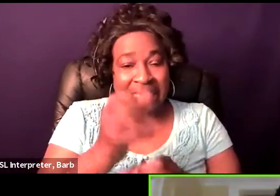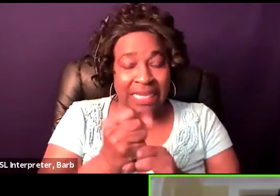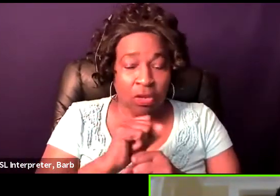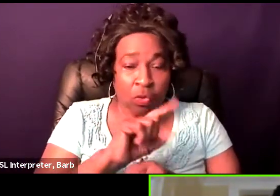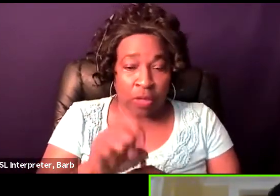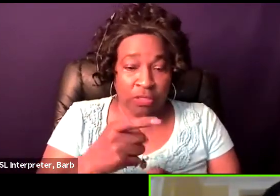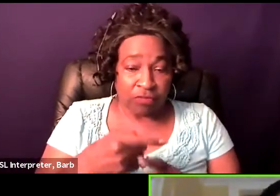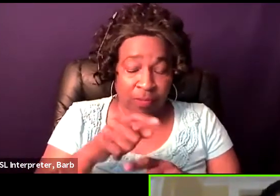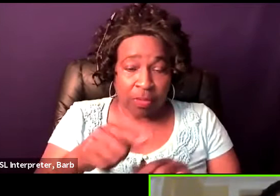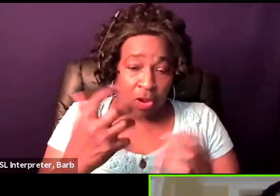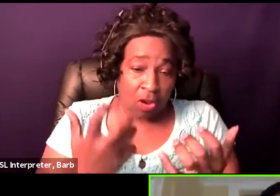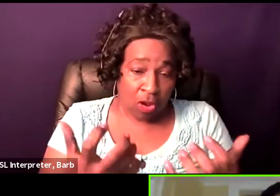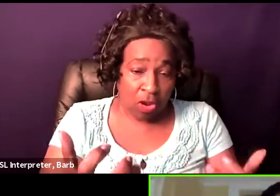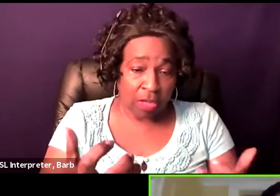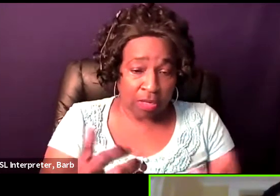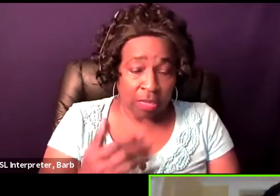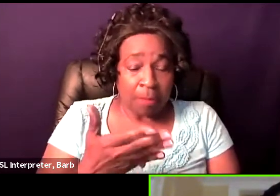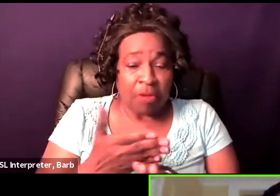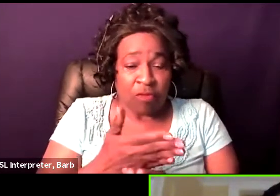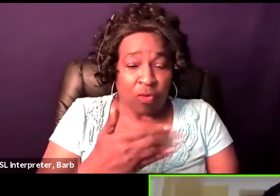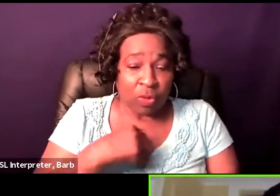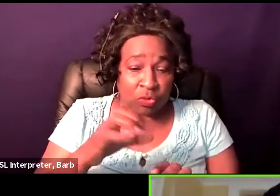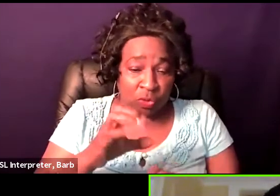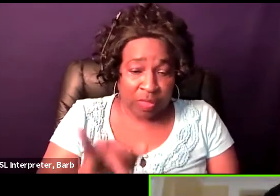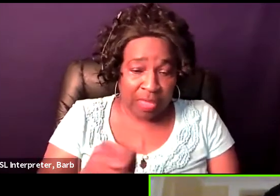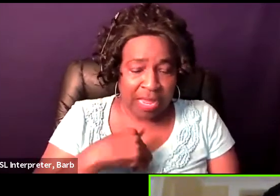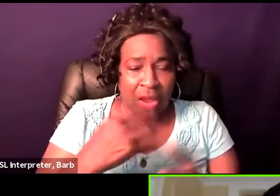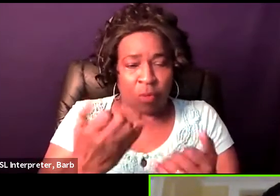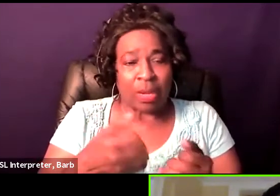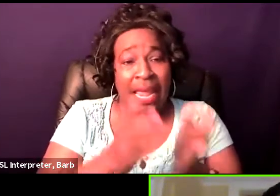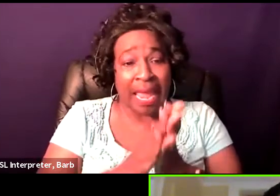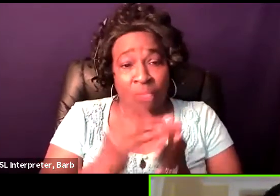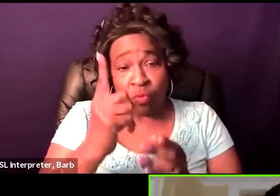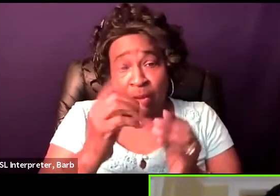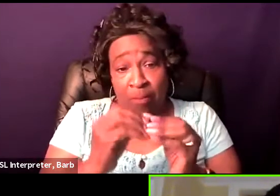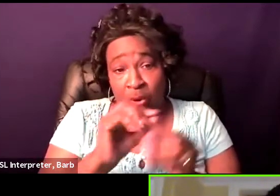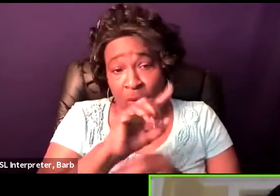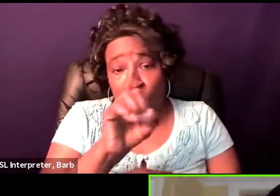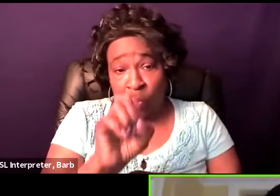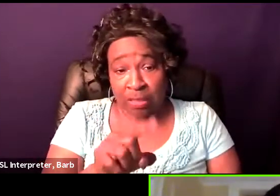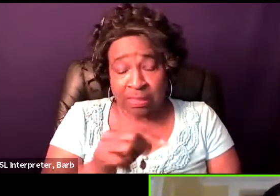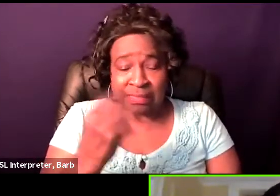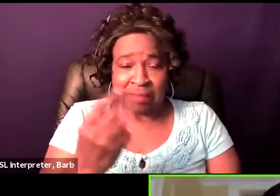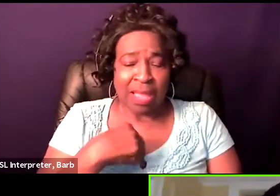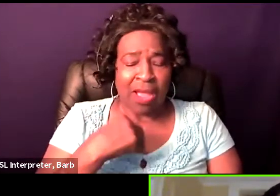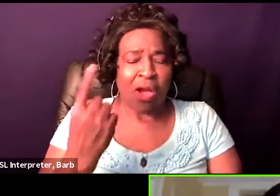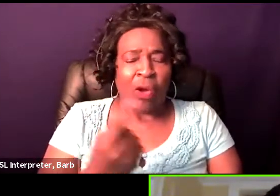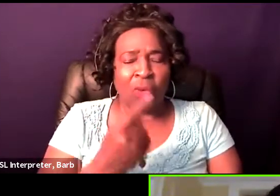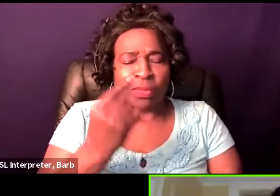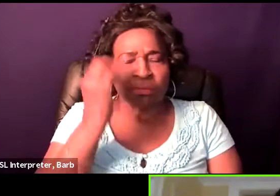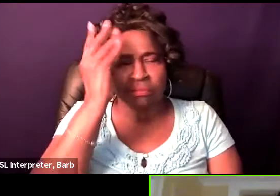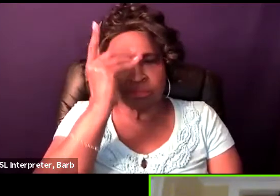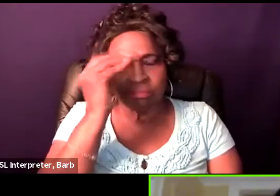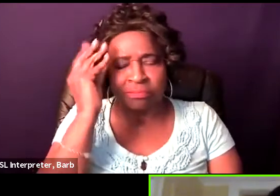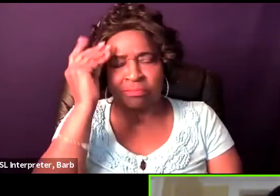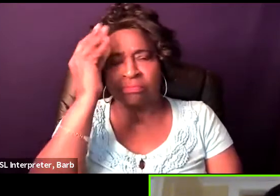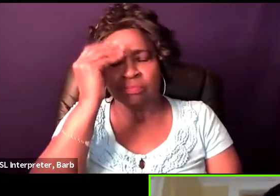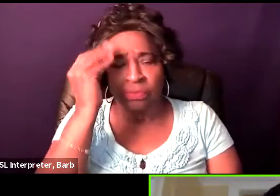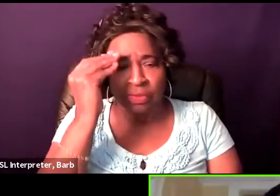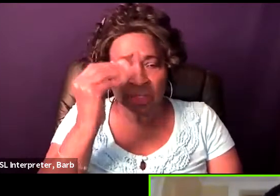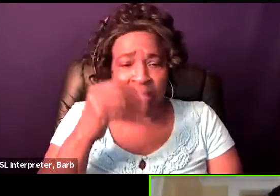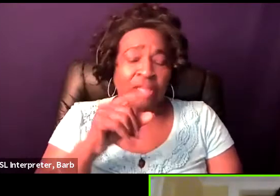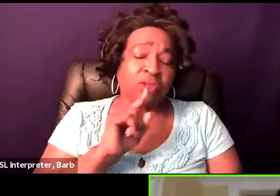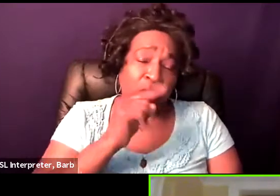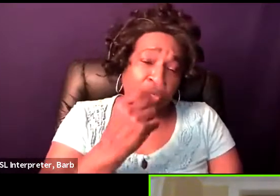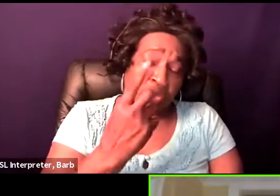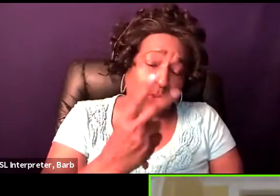sent, which are really cool. But before we get there, I want to ask one more question, which is something I always, always think about. So it's actually two questions in